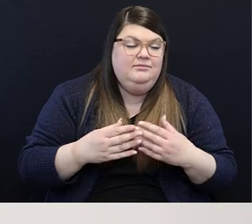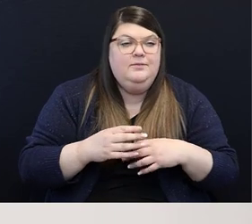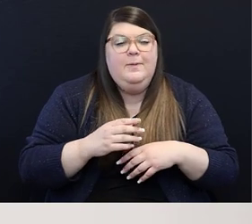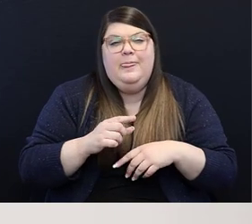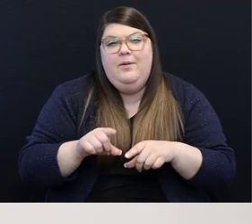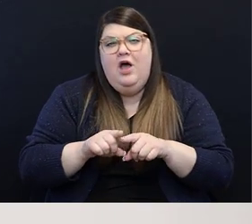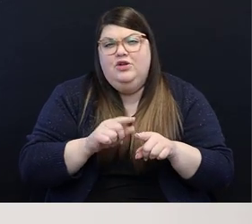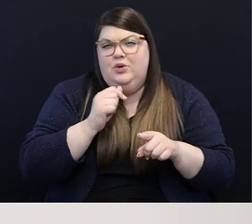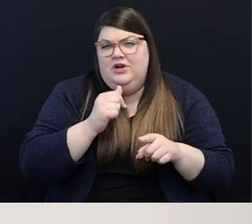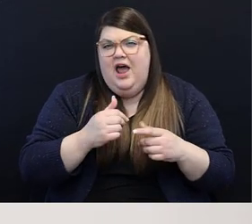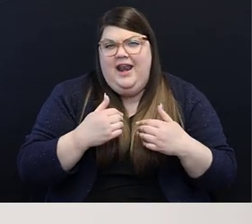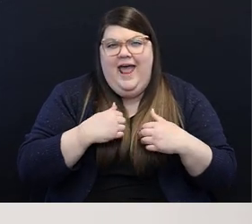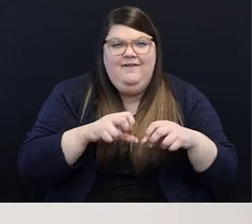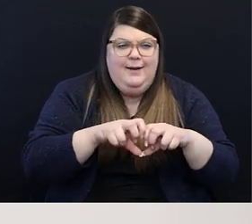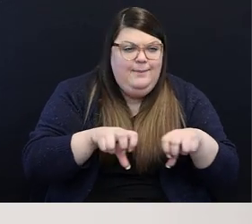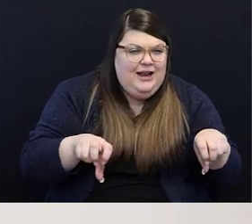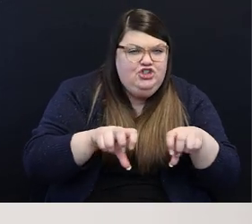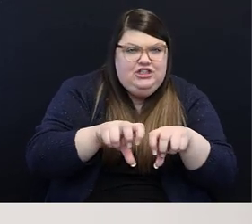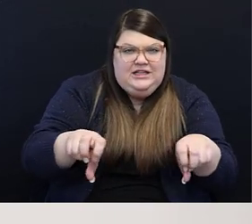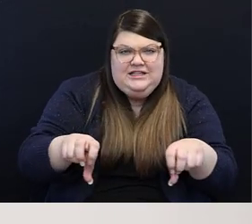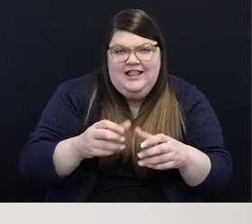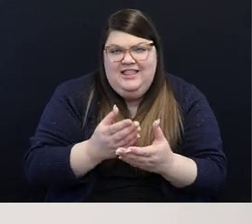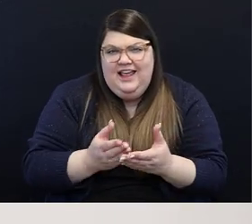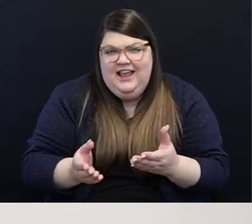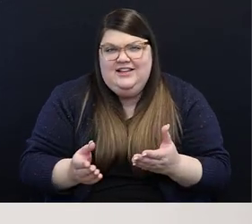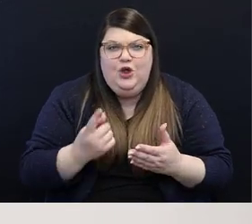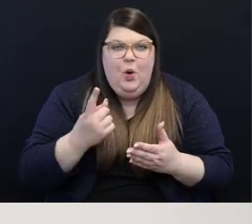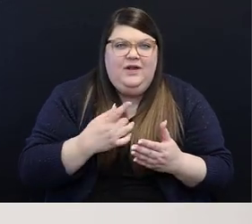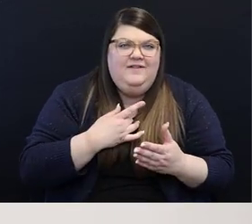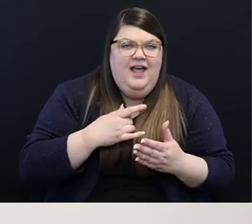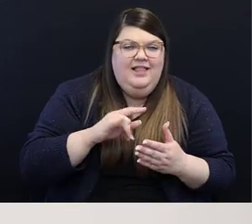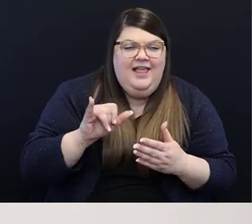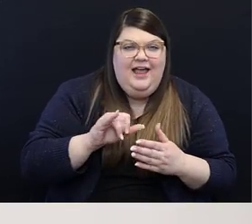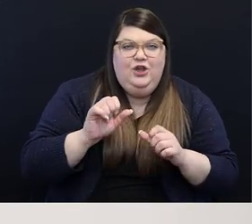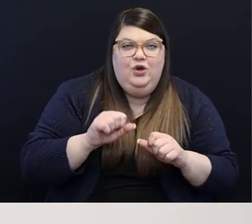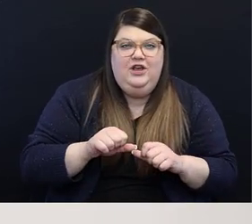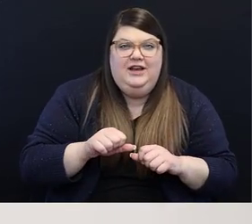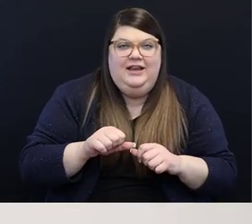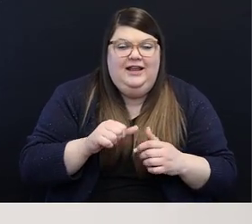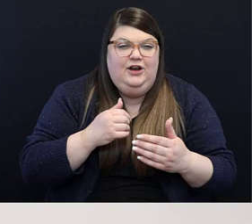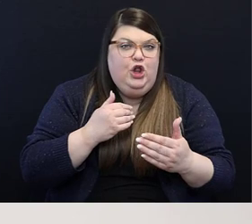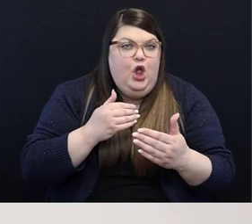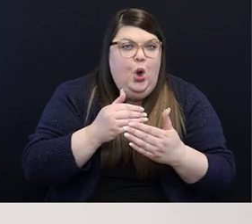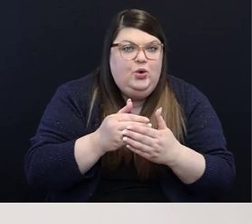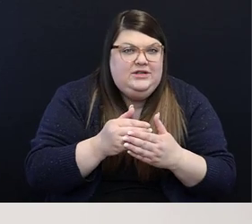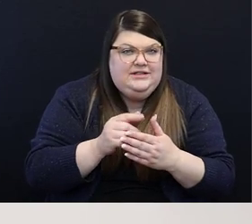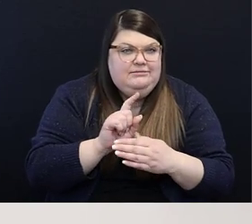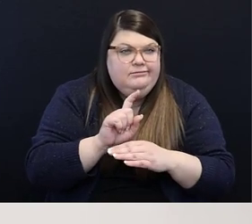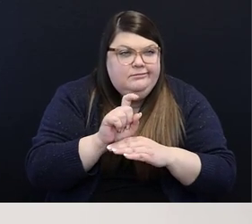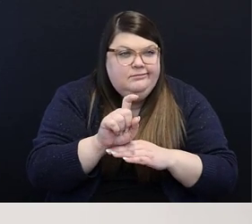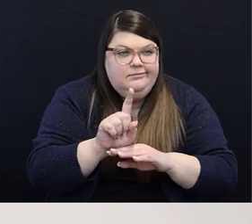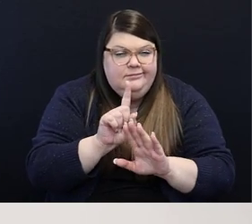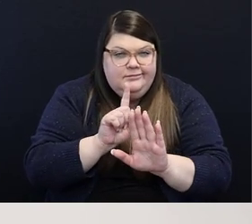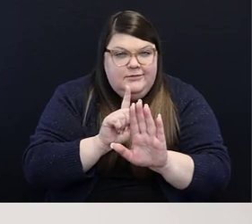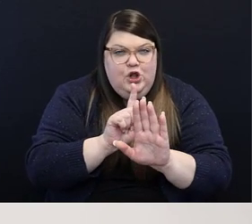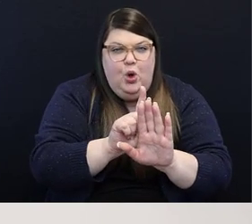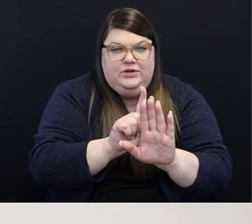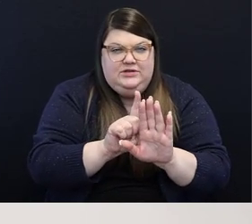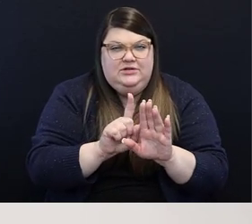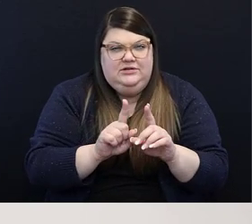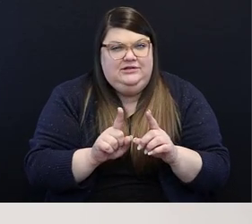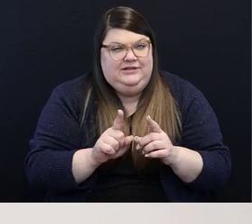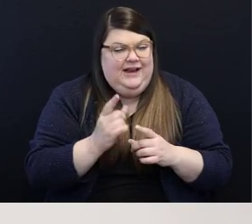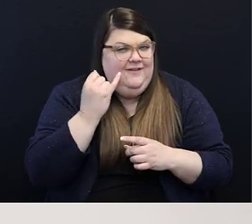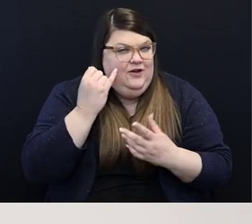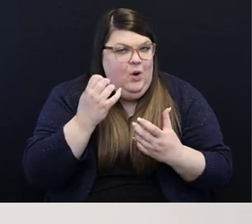not having benches and things in the space so that you always felt like you could get very up close to the paintings if you wanted to as well, and that kind of